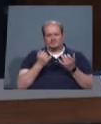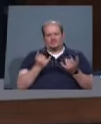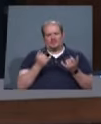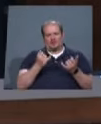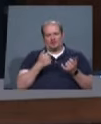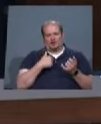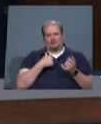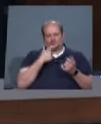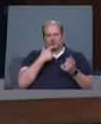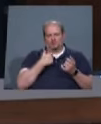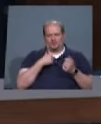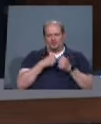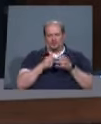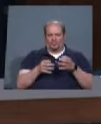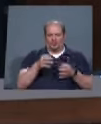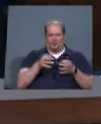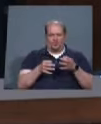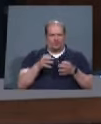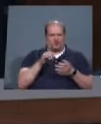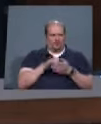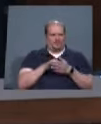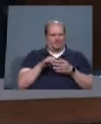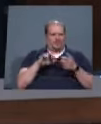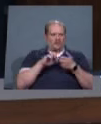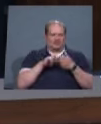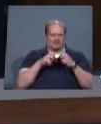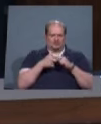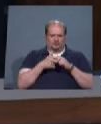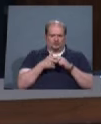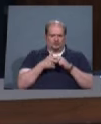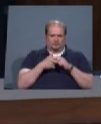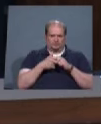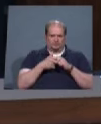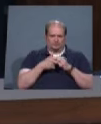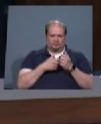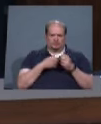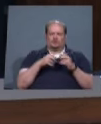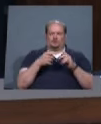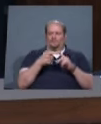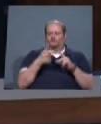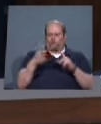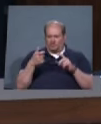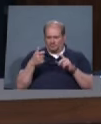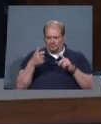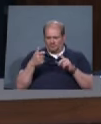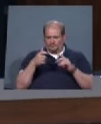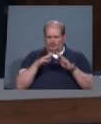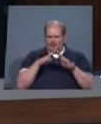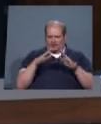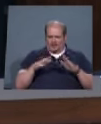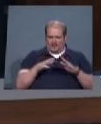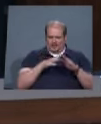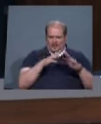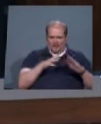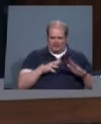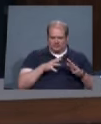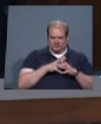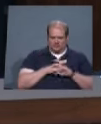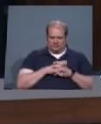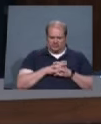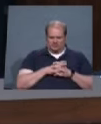I have been told by the court that this issue derived from housing.